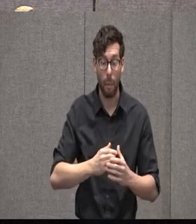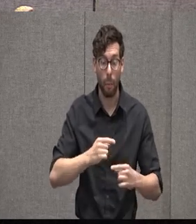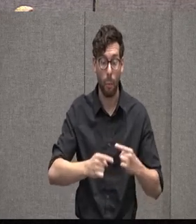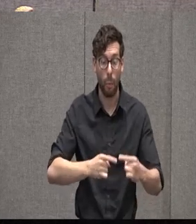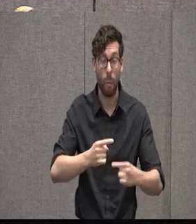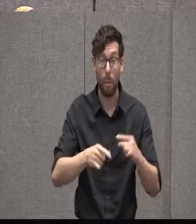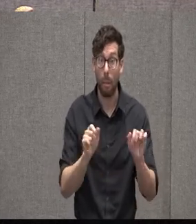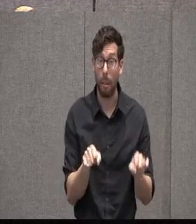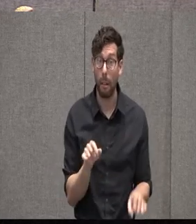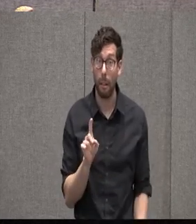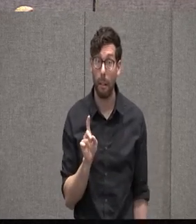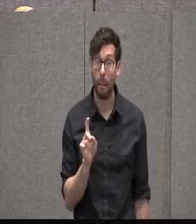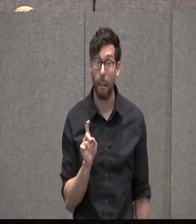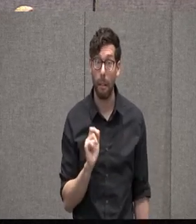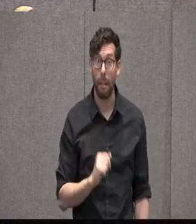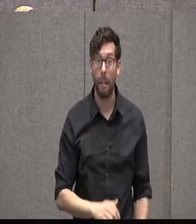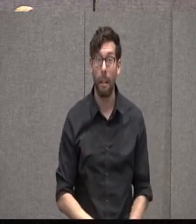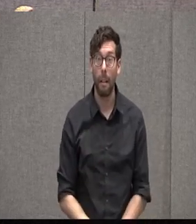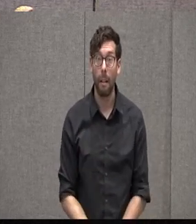Let's see.